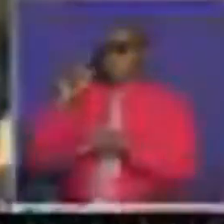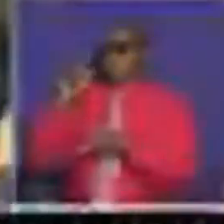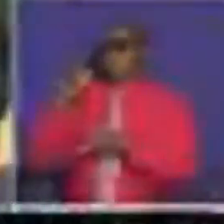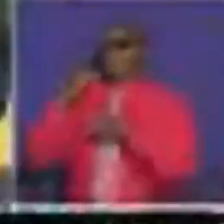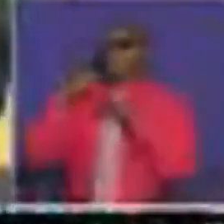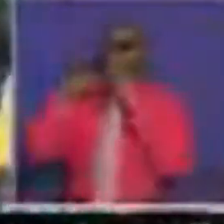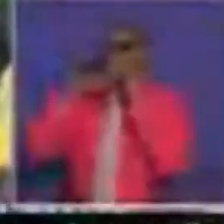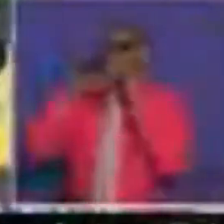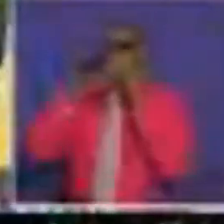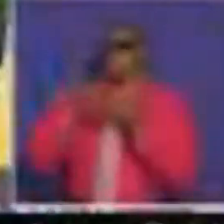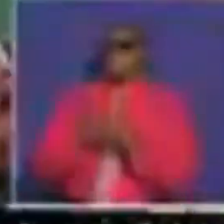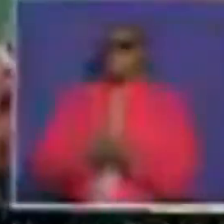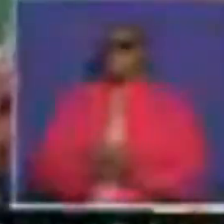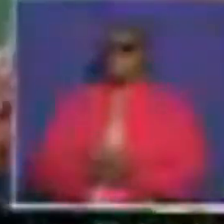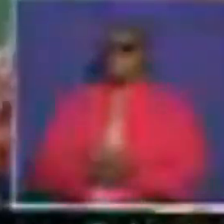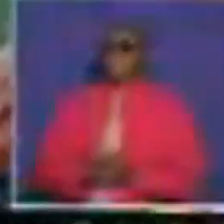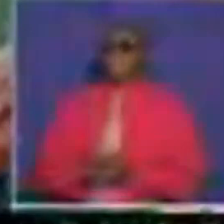Sugar.